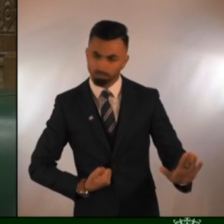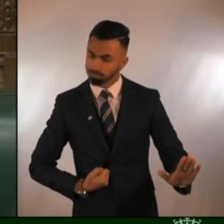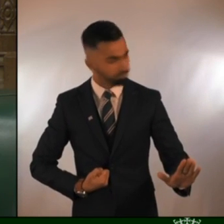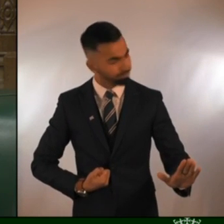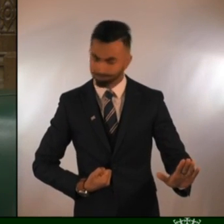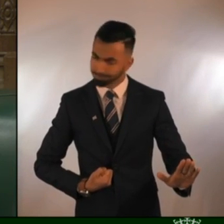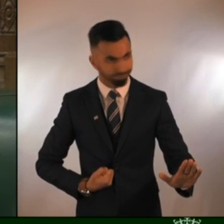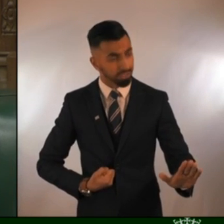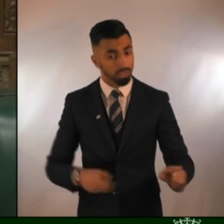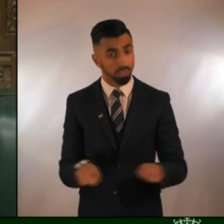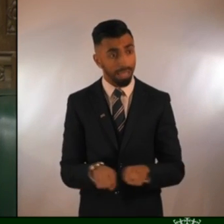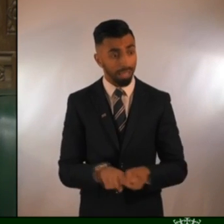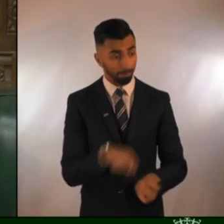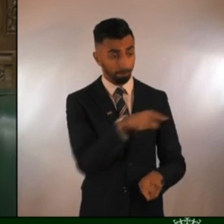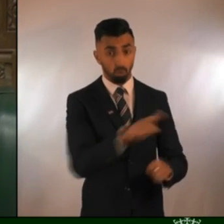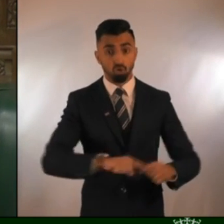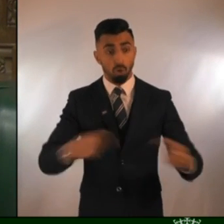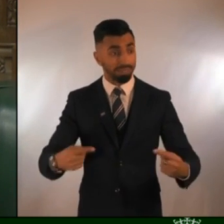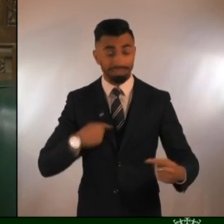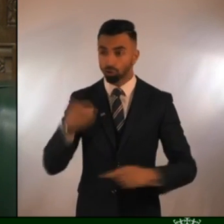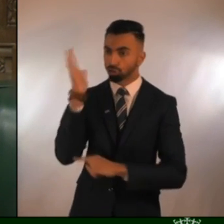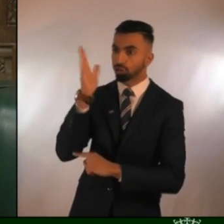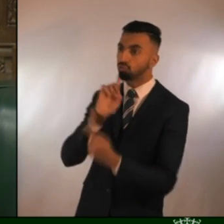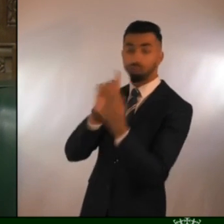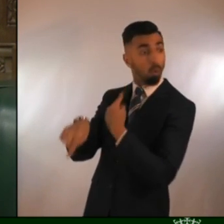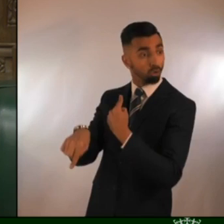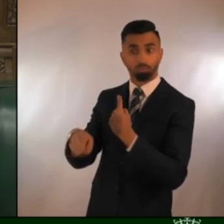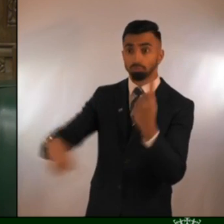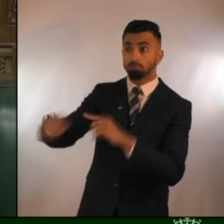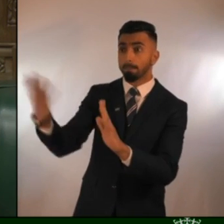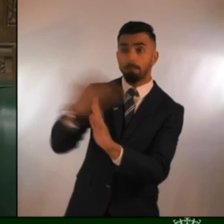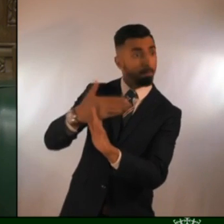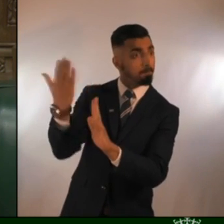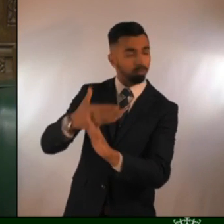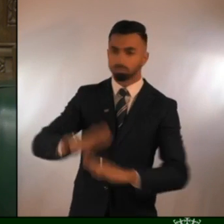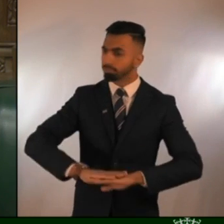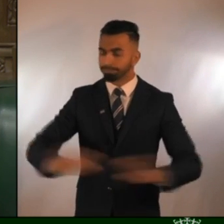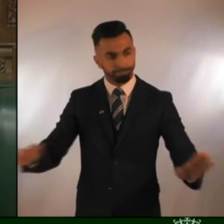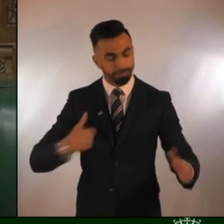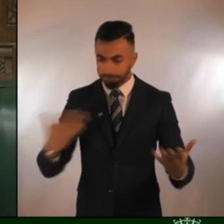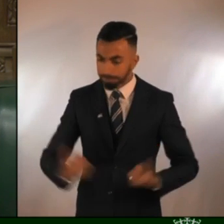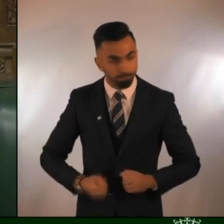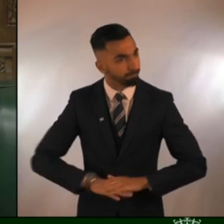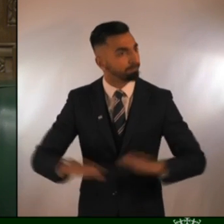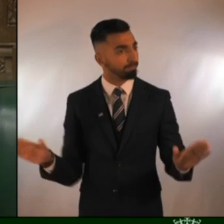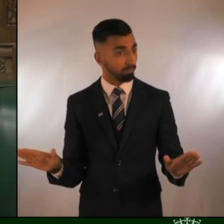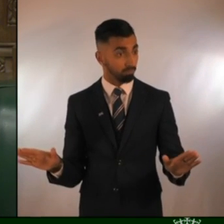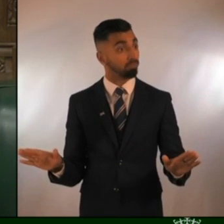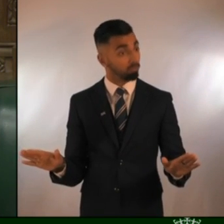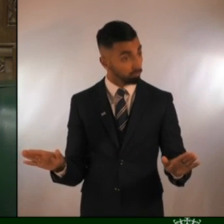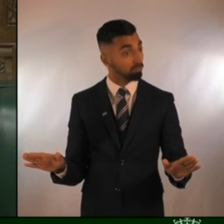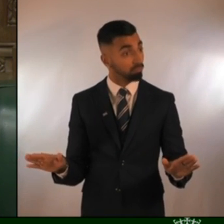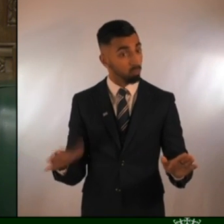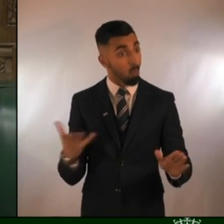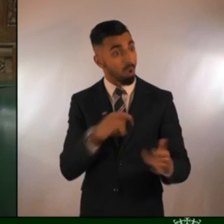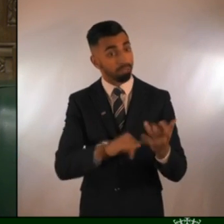indeed during the reply by the Leader of the Opposition, or even during the reply of the Leader of